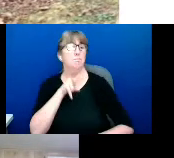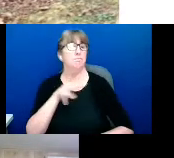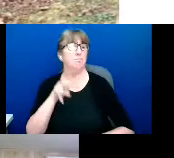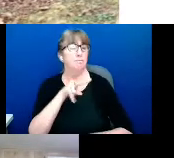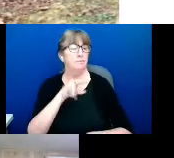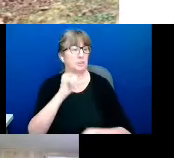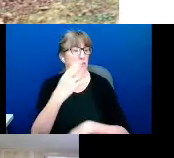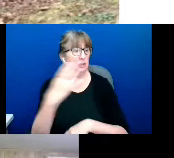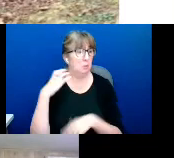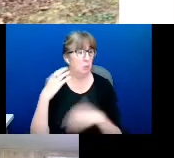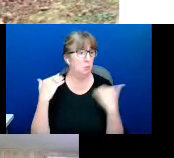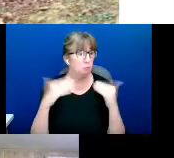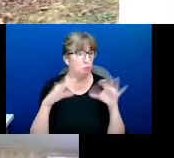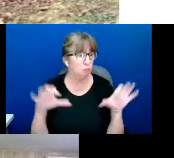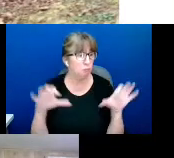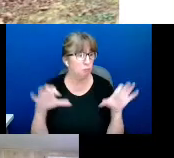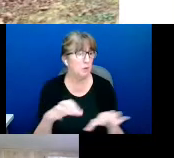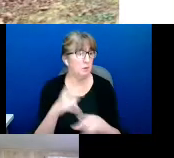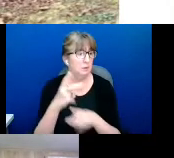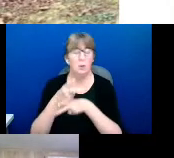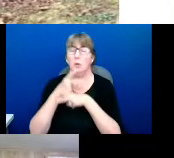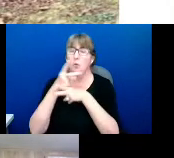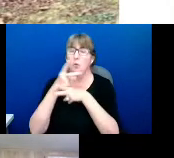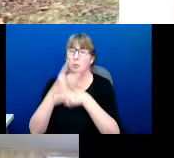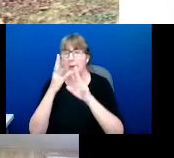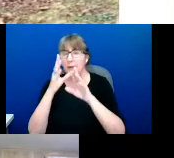job, is supervising the kids, and so on and so